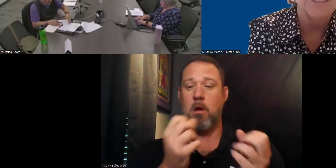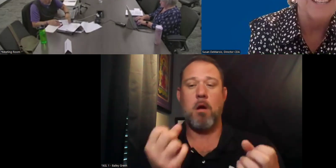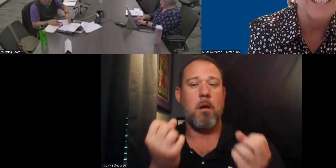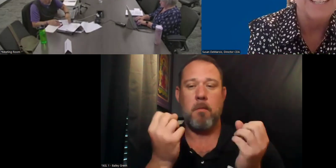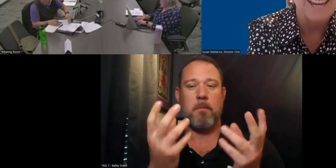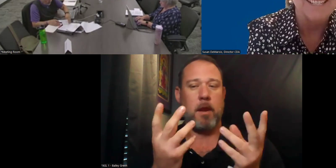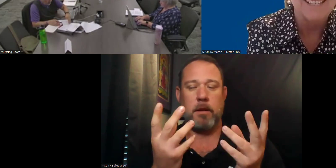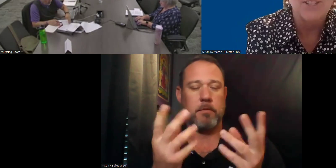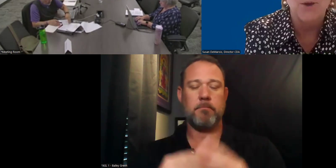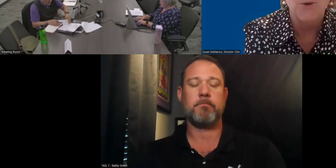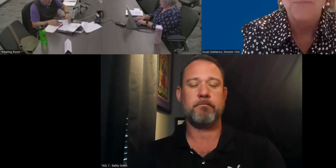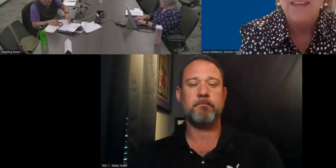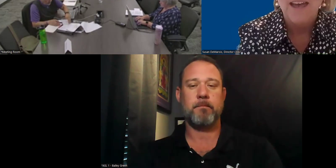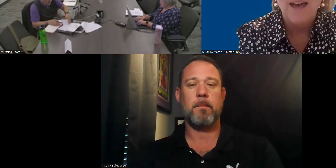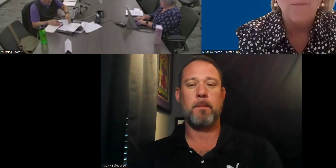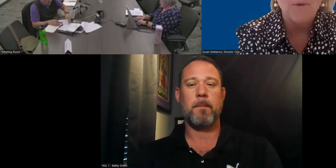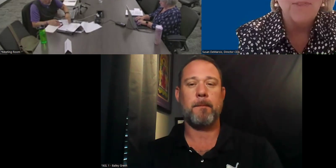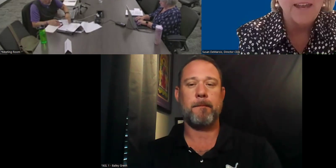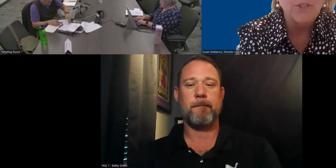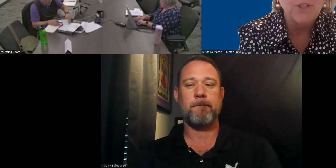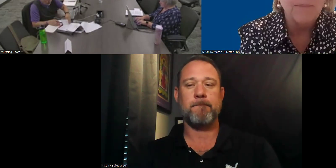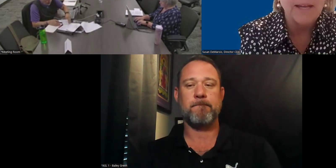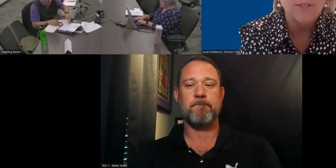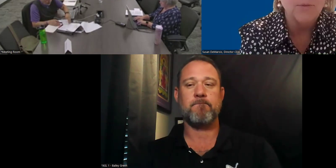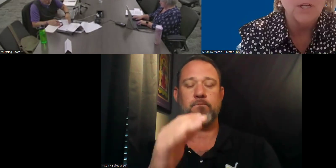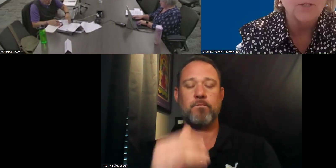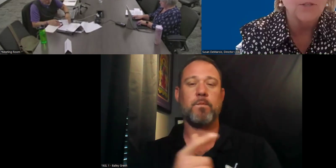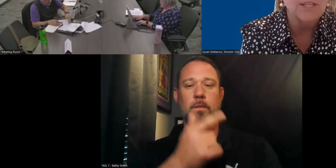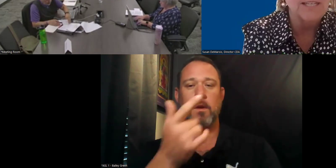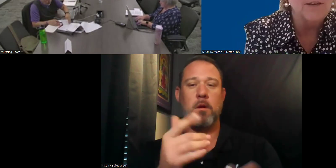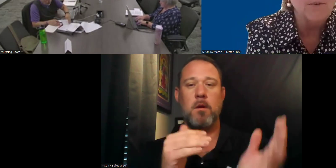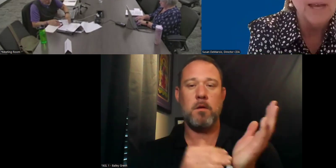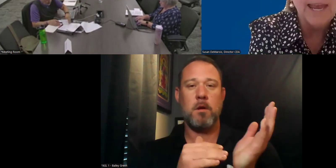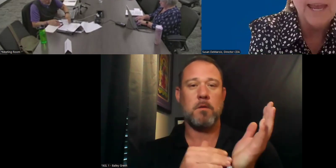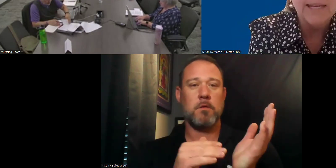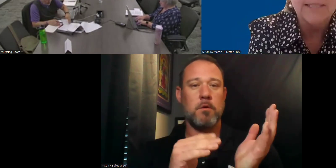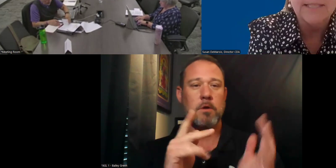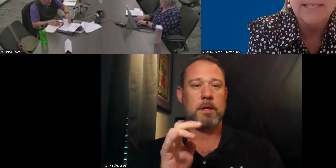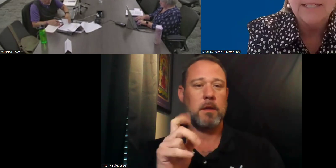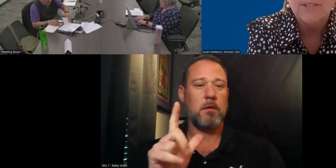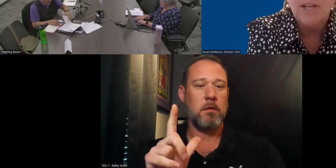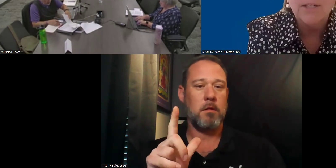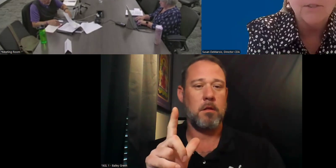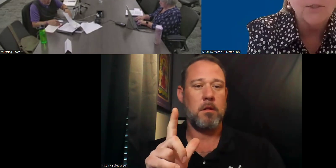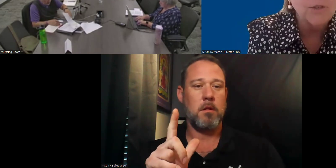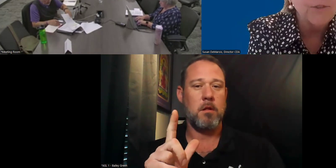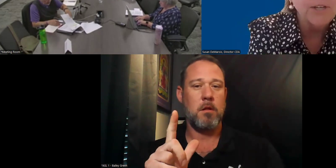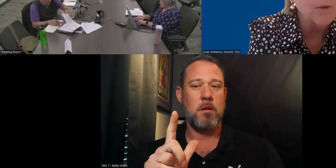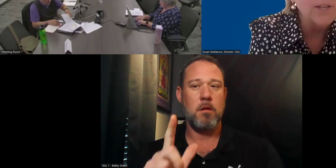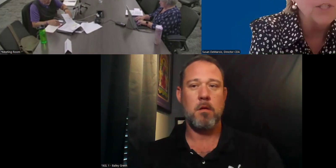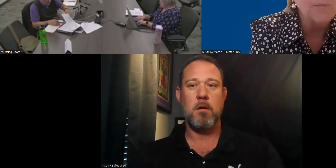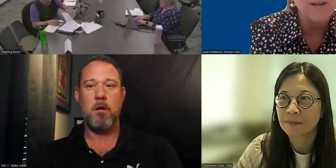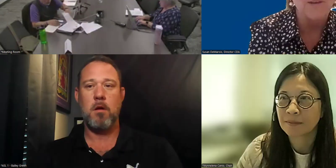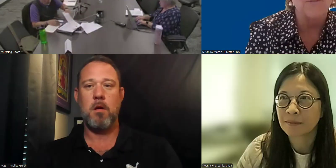those these days. So with that, I'll turn it back to Dr. Canillo, and not sure if there